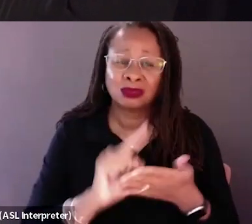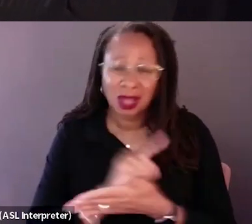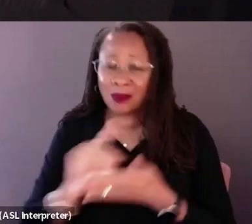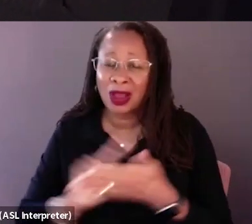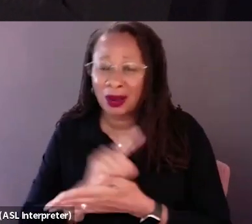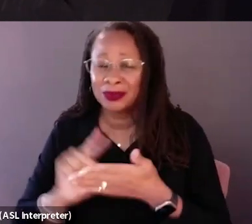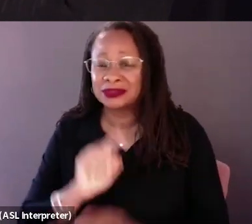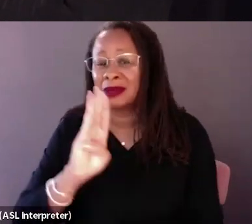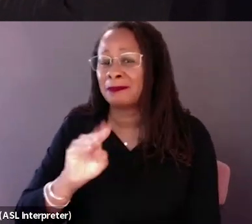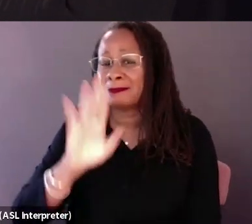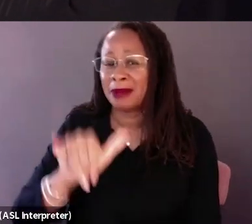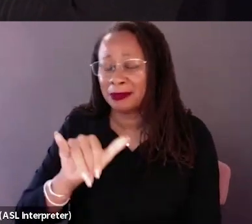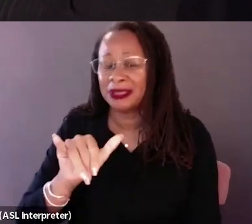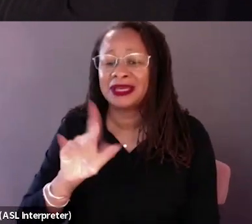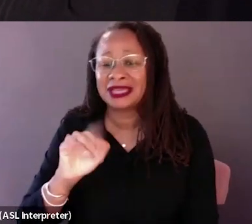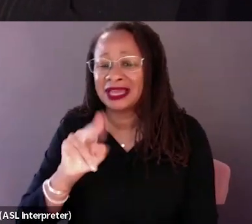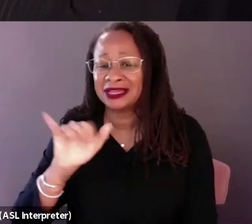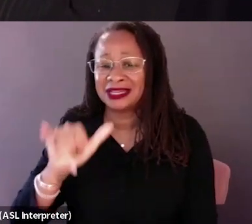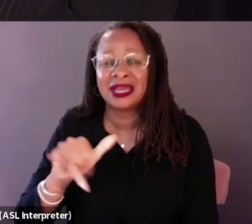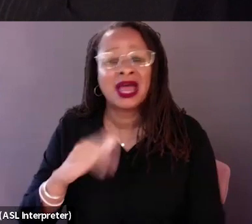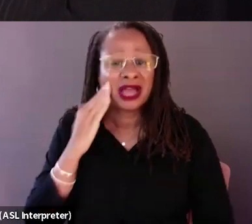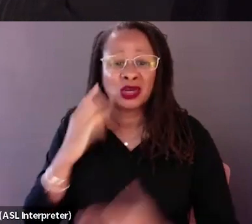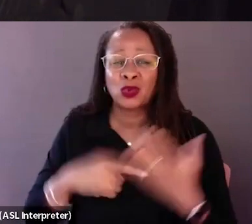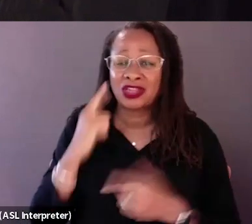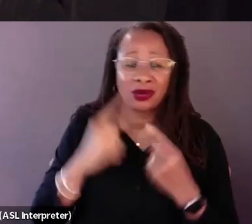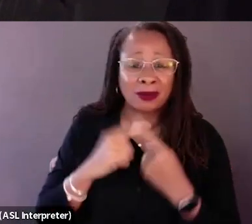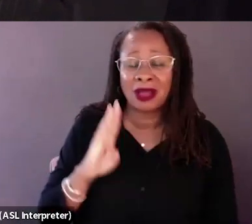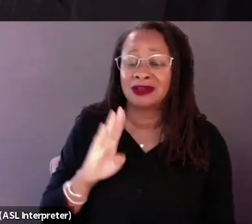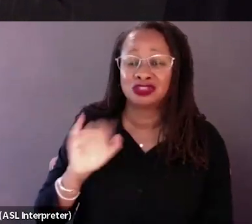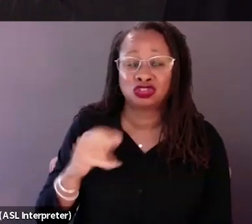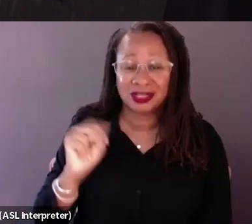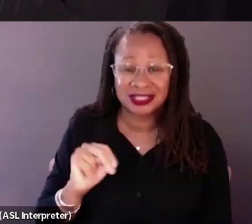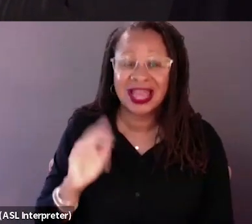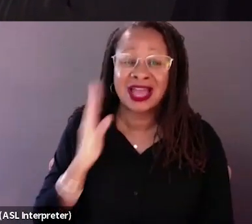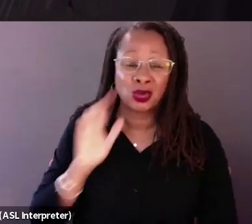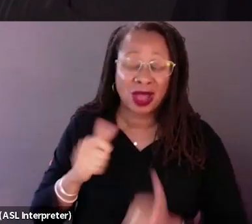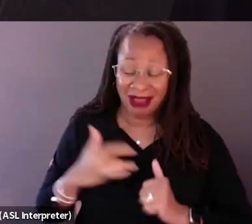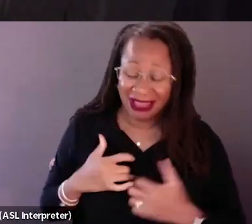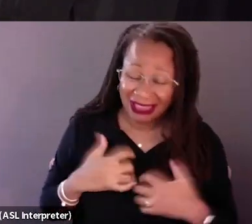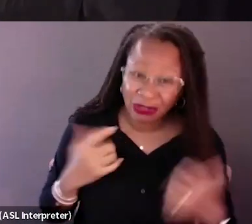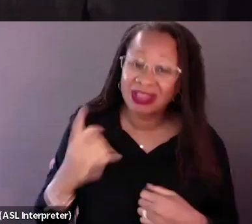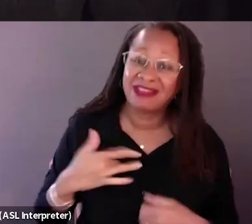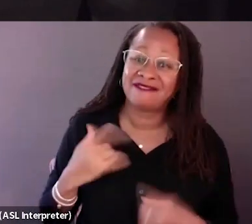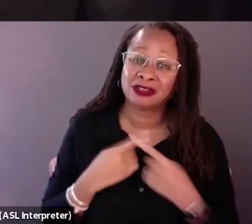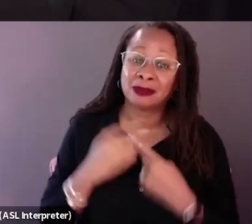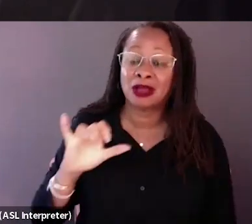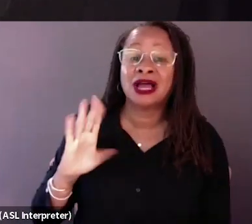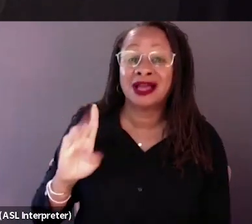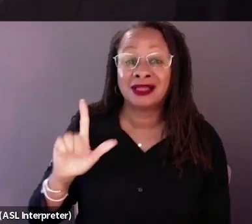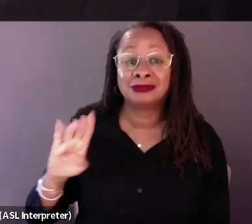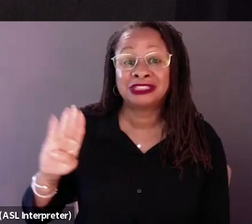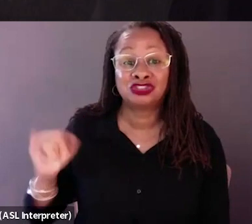knew what he thought about Johnson. I knew how he felt. I knew how angered he felt. And then so to have the experience